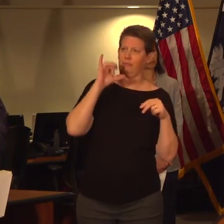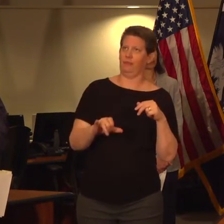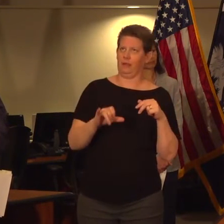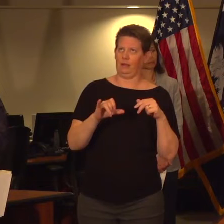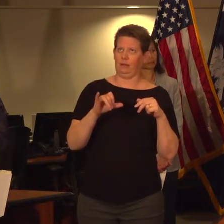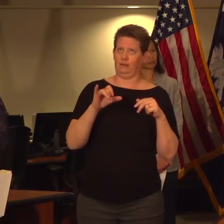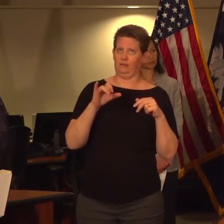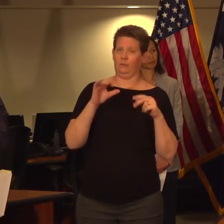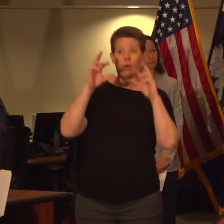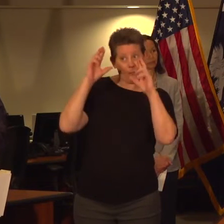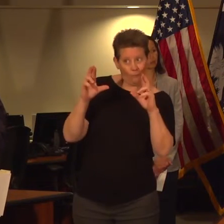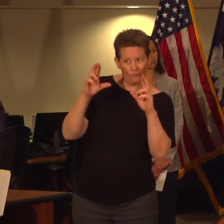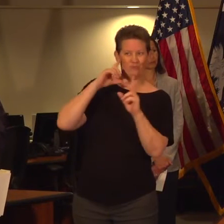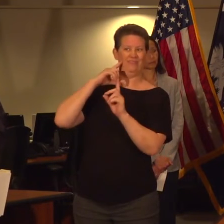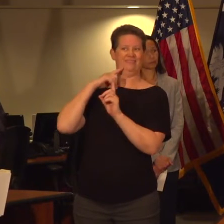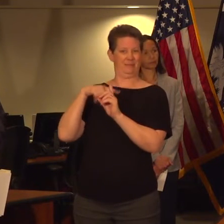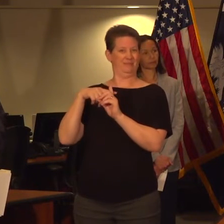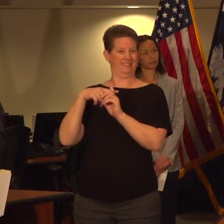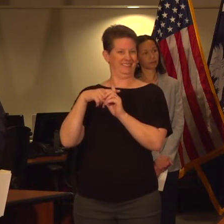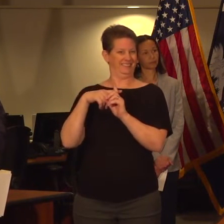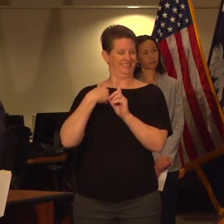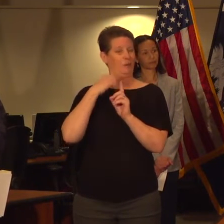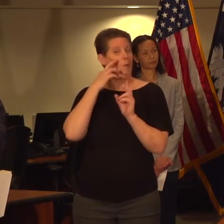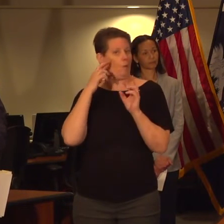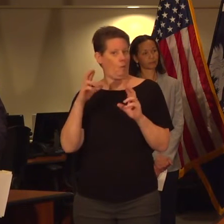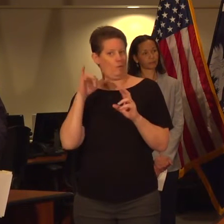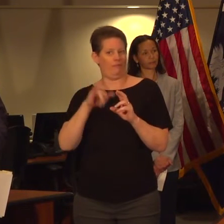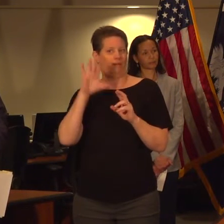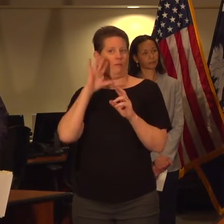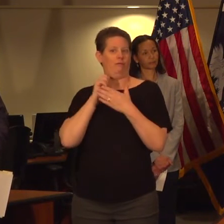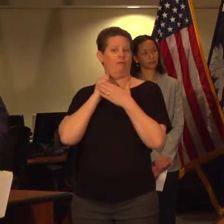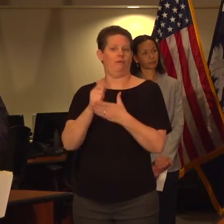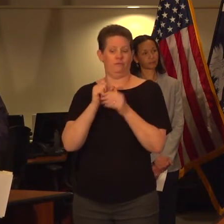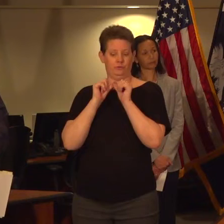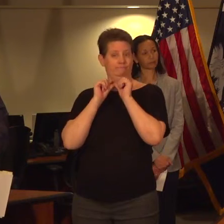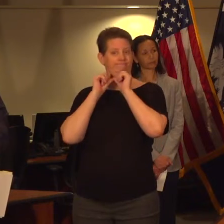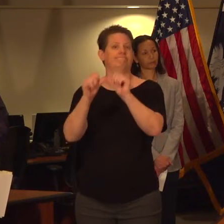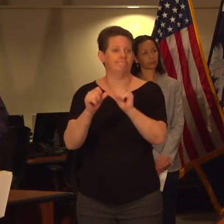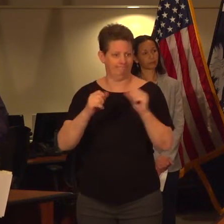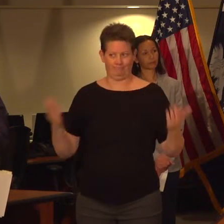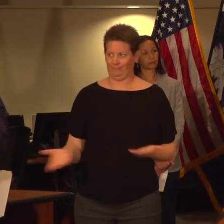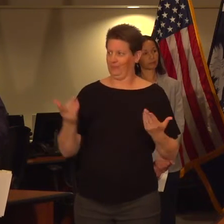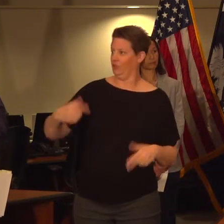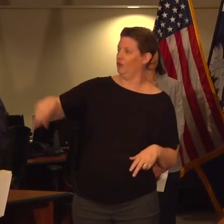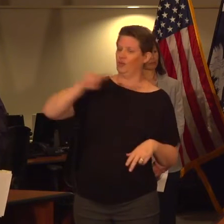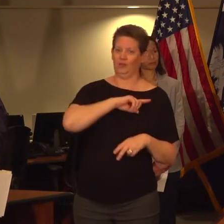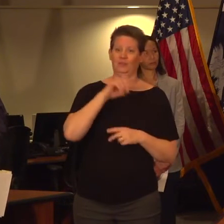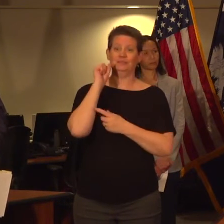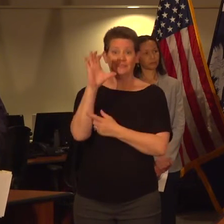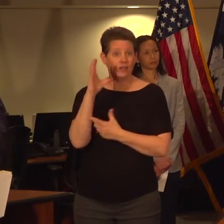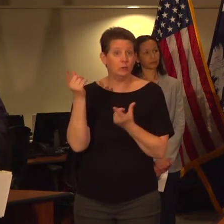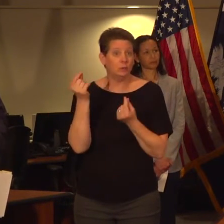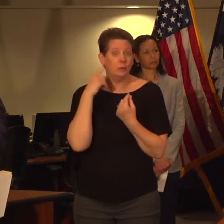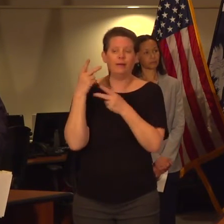we hope, optimistically, we expect it to continue to what we've done as South Carolinians, is to be